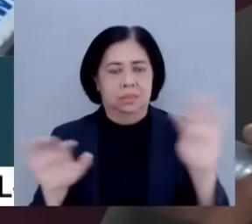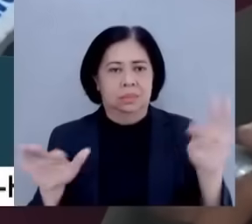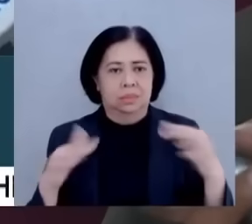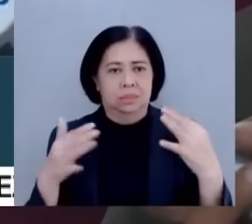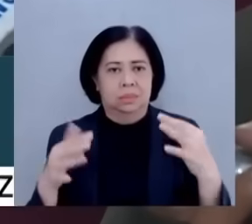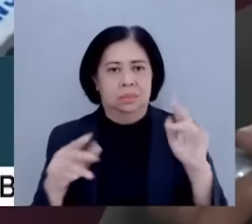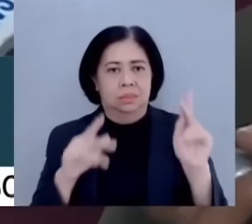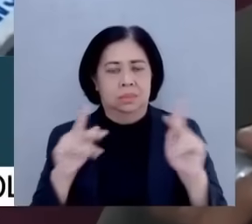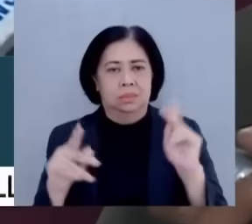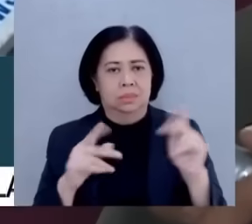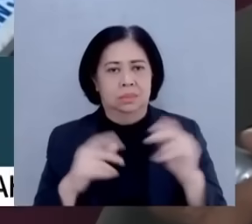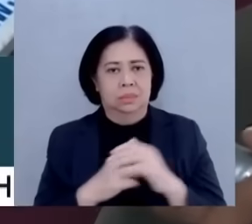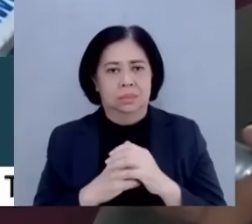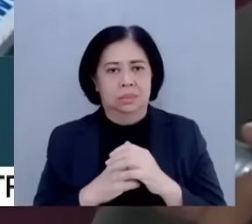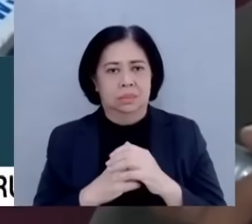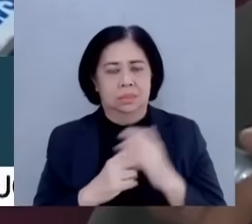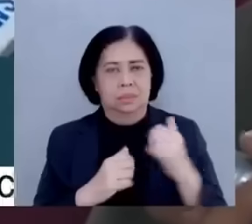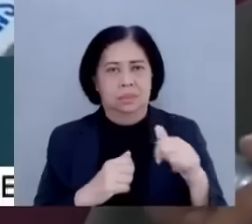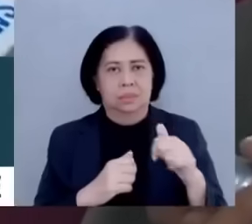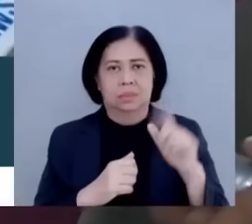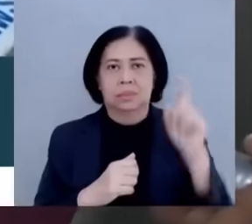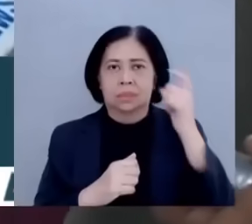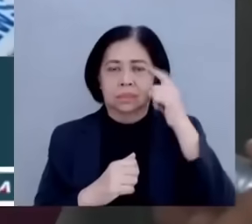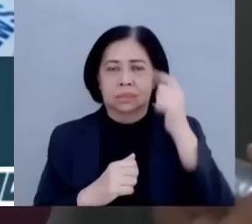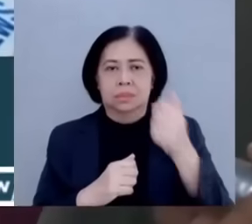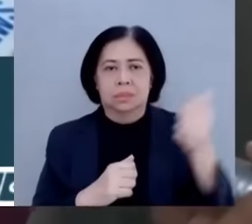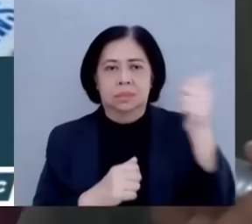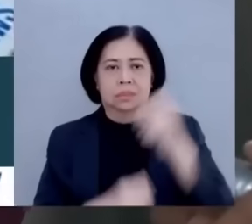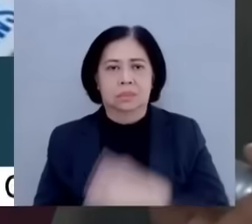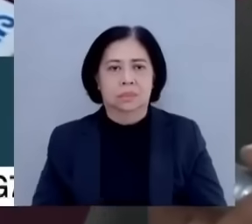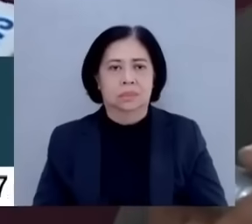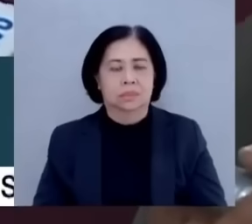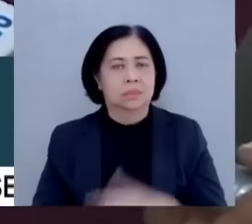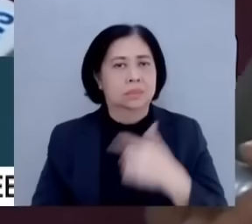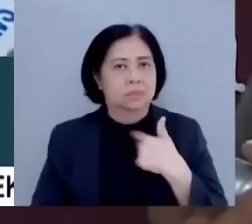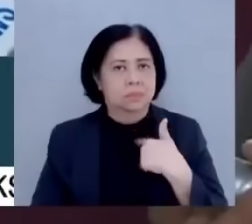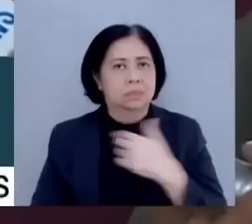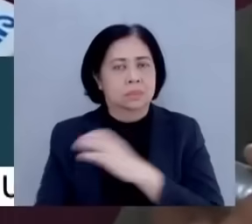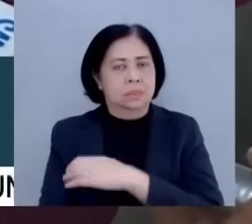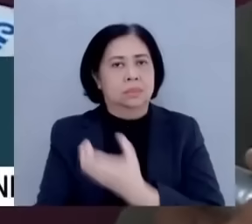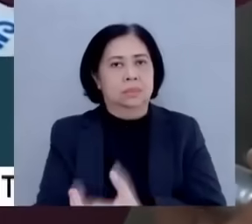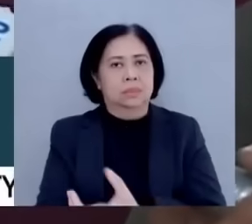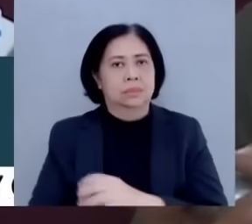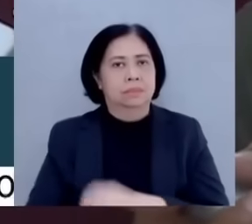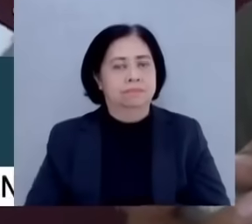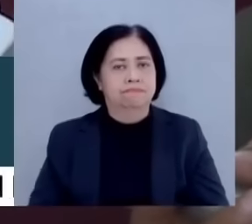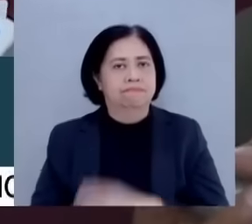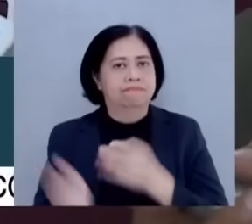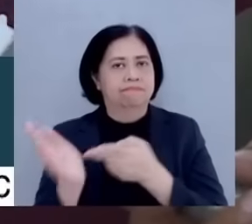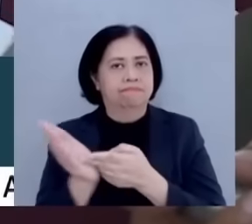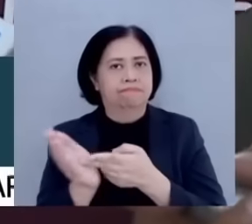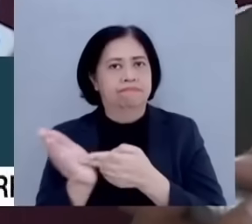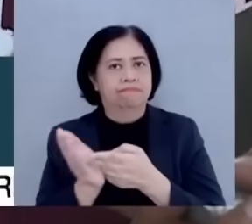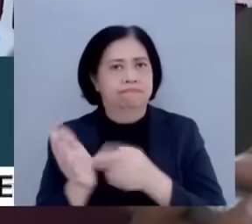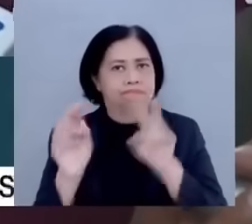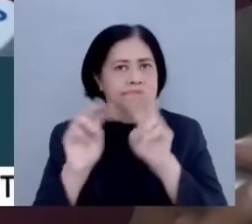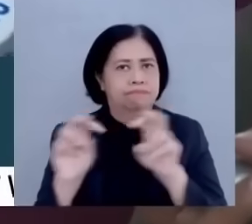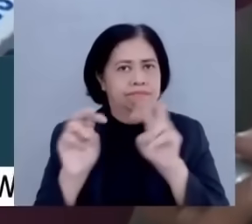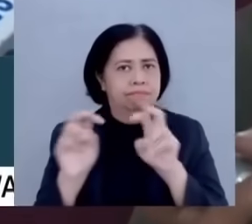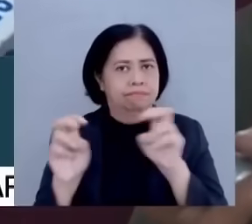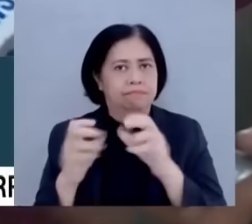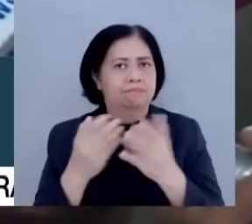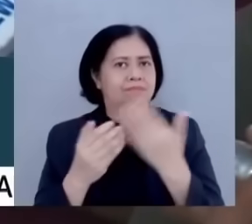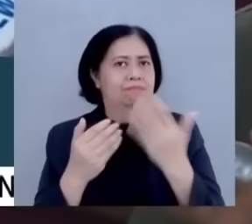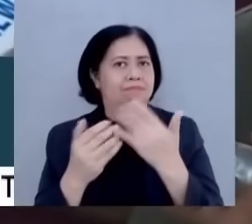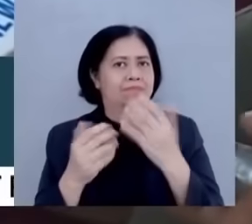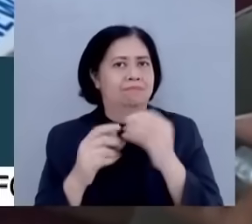tao sa administrasyon. I am confident that an honest scrutiny would easily expose